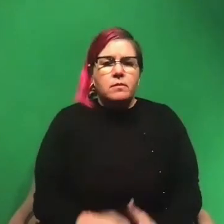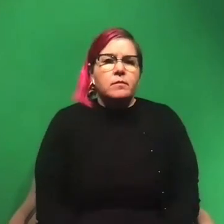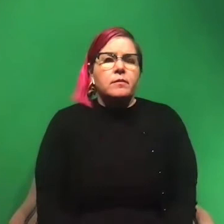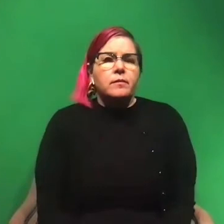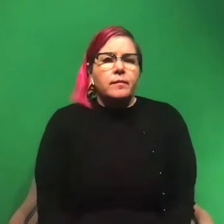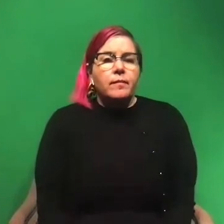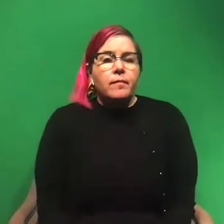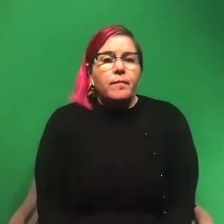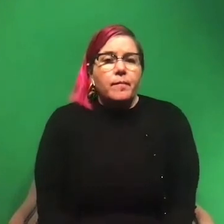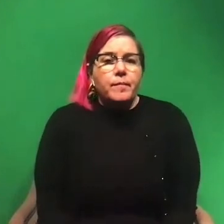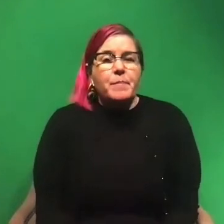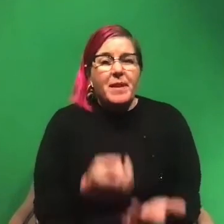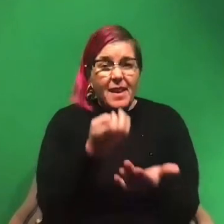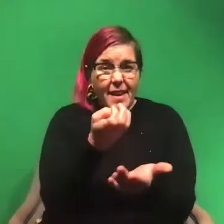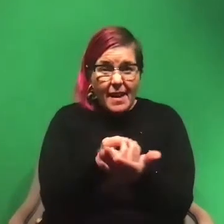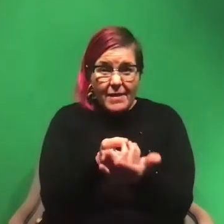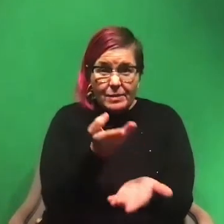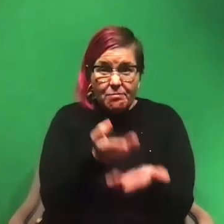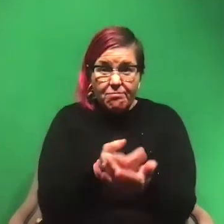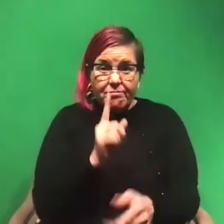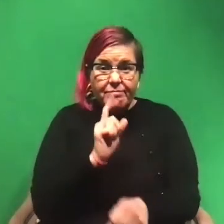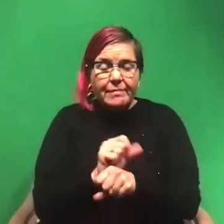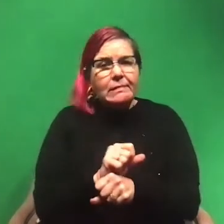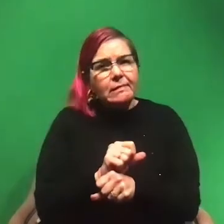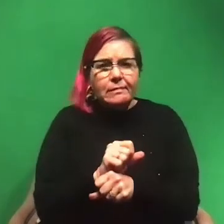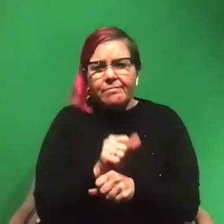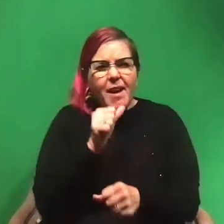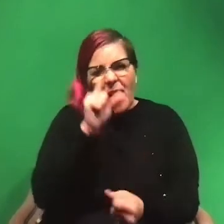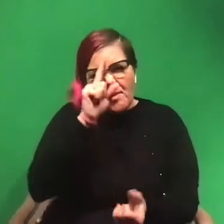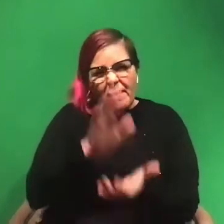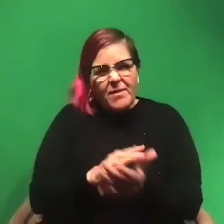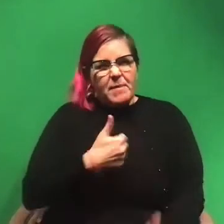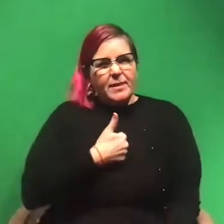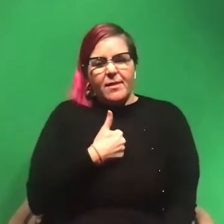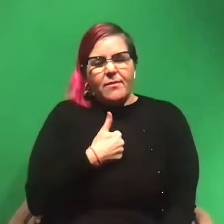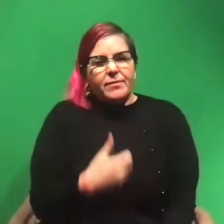In terms of the evidence for these two, I still do not personally believe it, just because